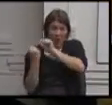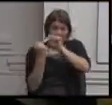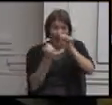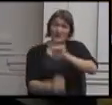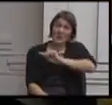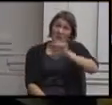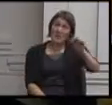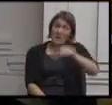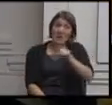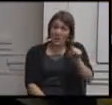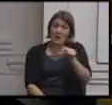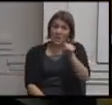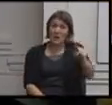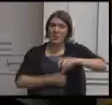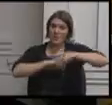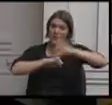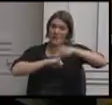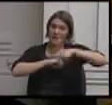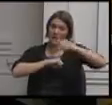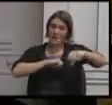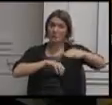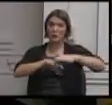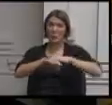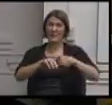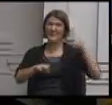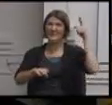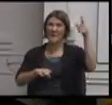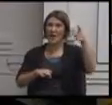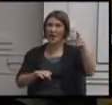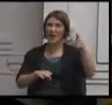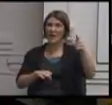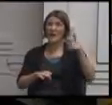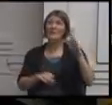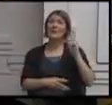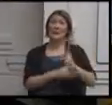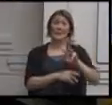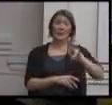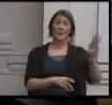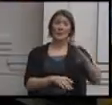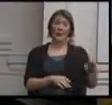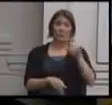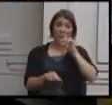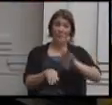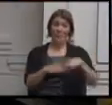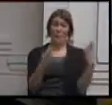Western Avenue, increasing response distances and times.